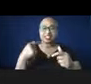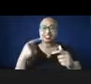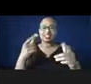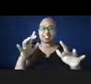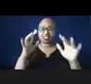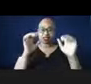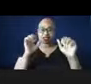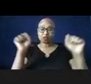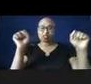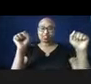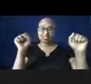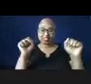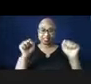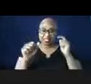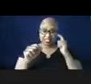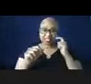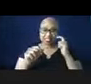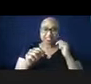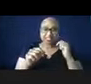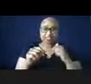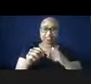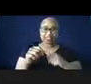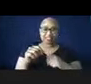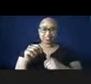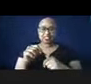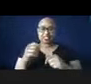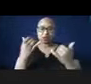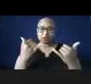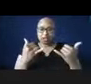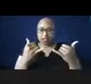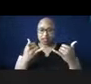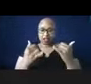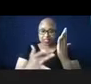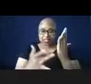there's hope for all of us technically challenged